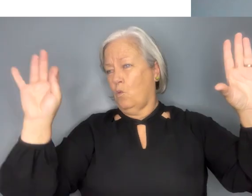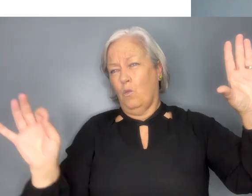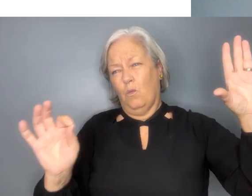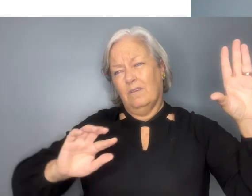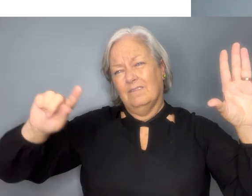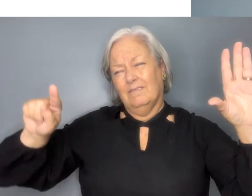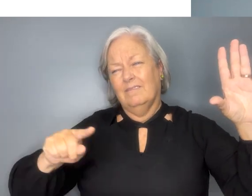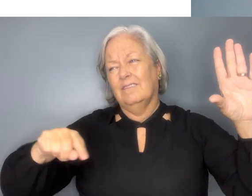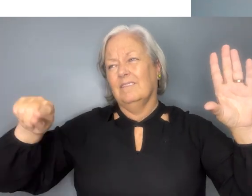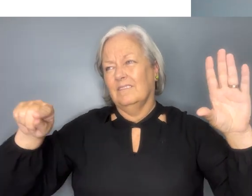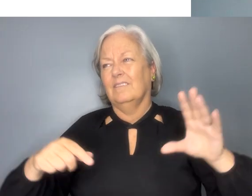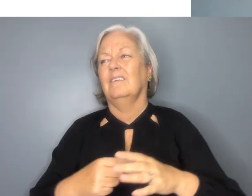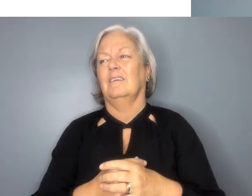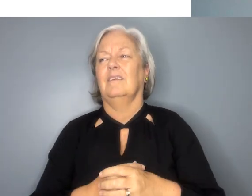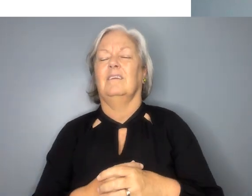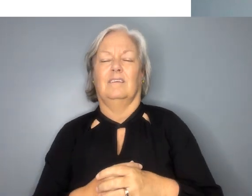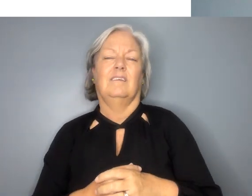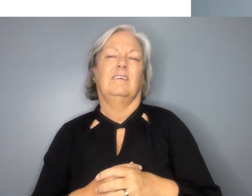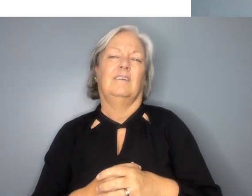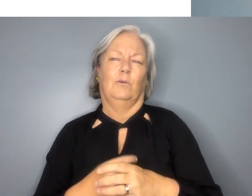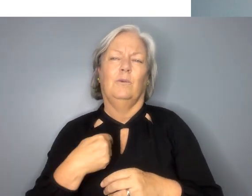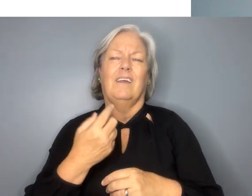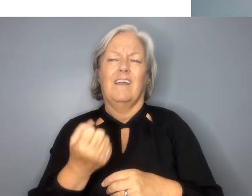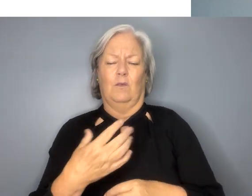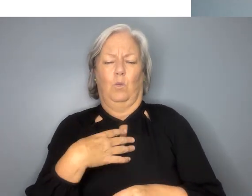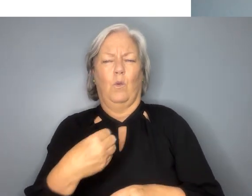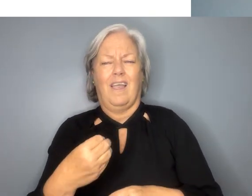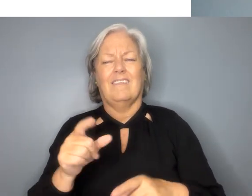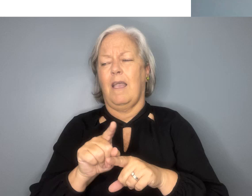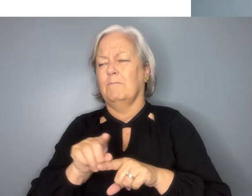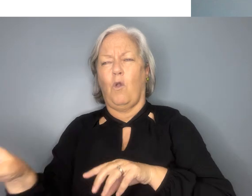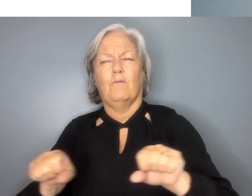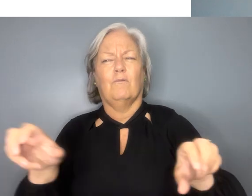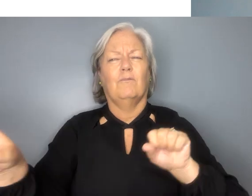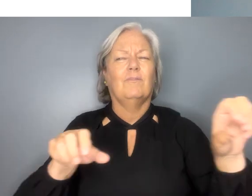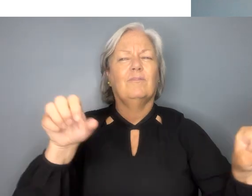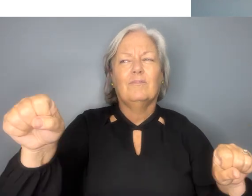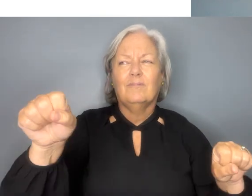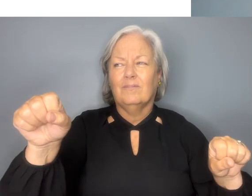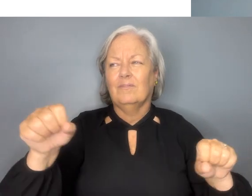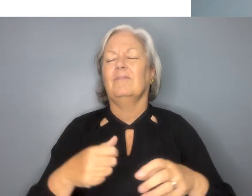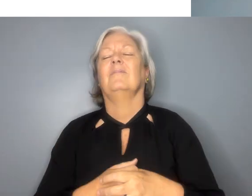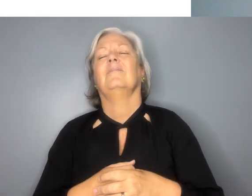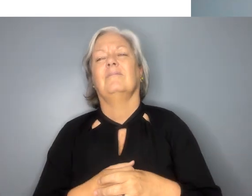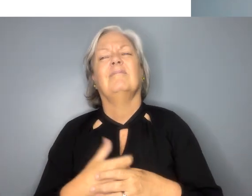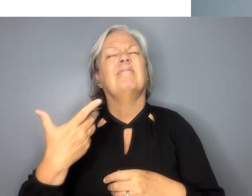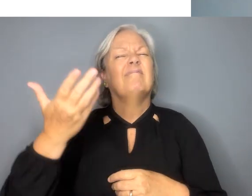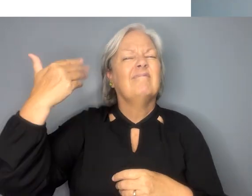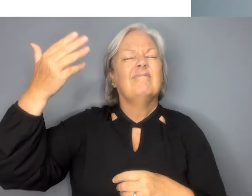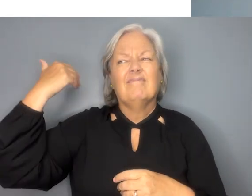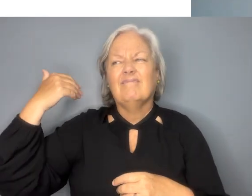LGBTIQA plus liberation is commingled with decolonization. A lot, in part, it's because a lot of the bills that